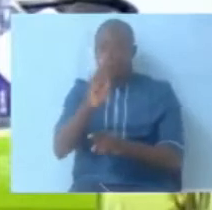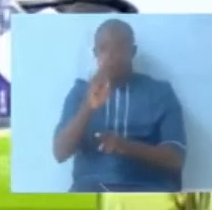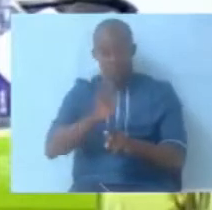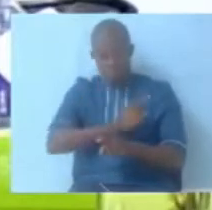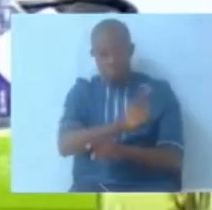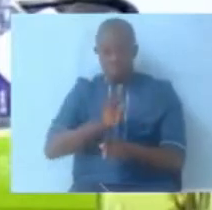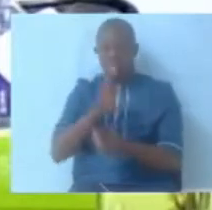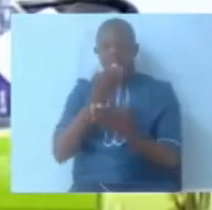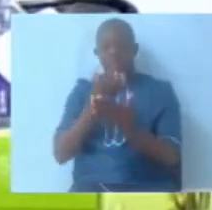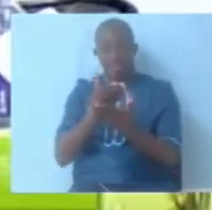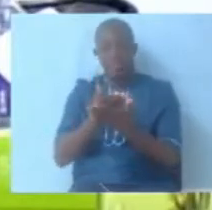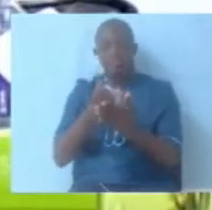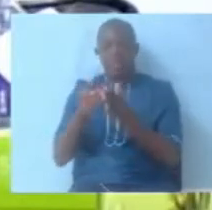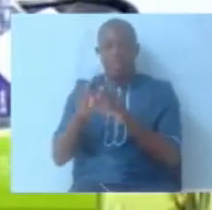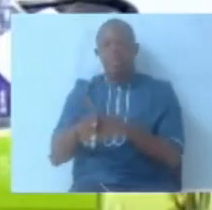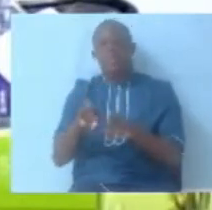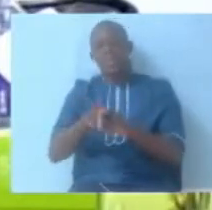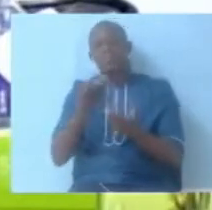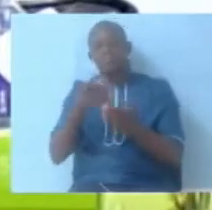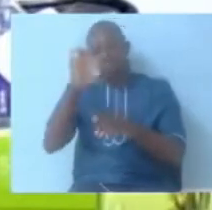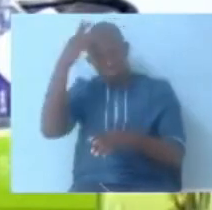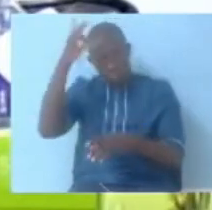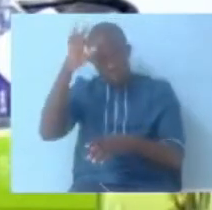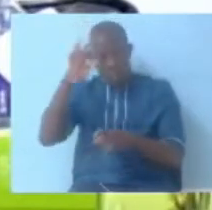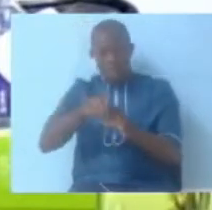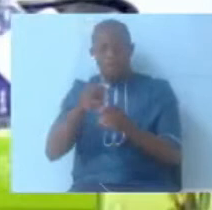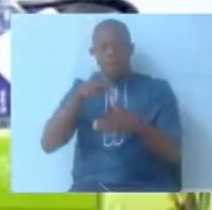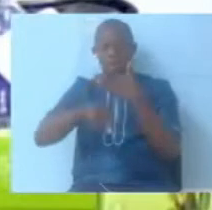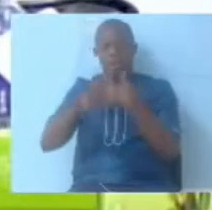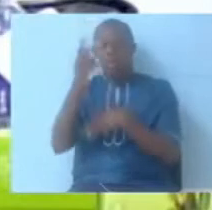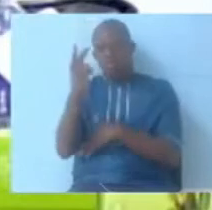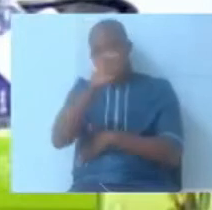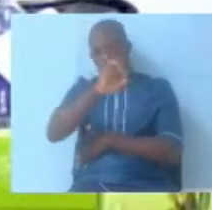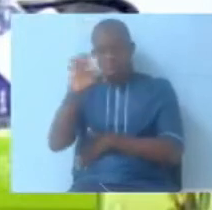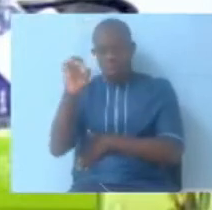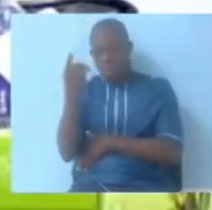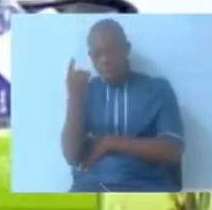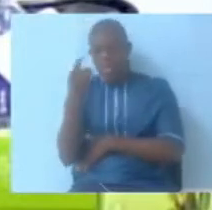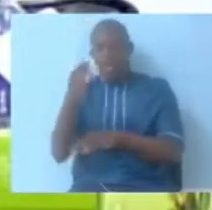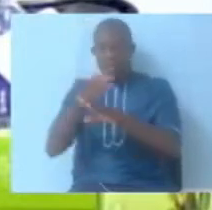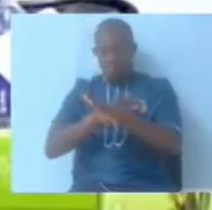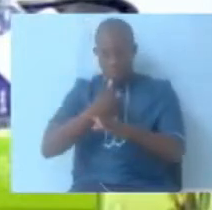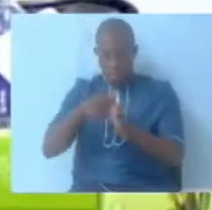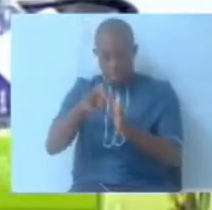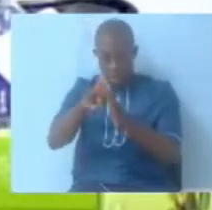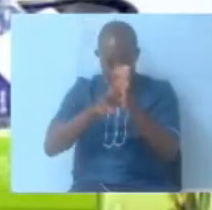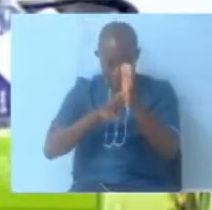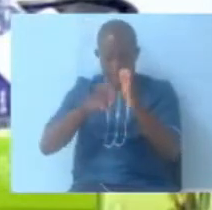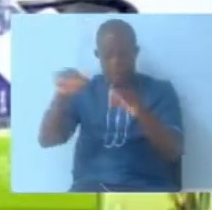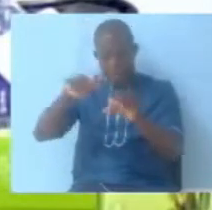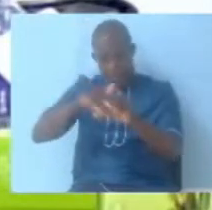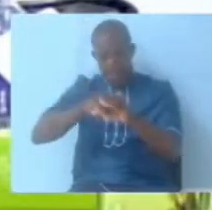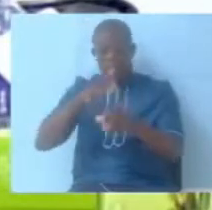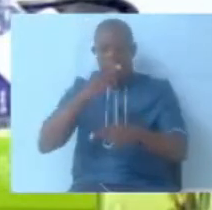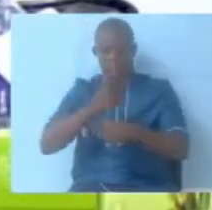in 2000, I was enrolled at the Gambian bar. Baro nyanyandinga katanga na karangul to labang bitung